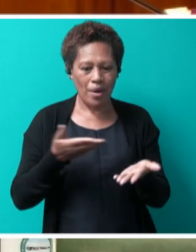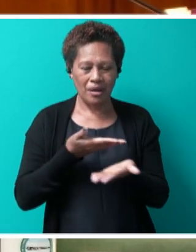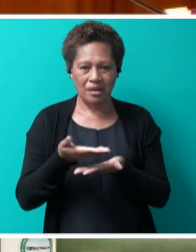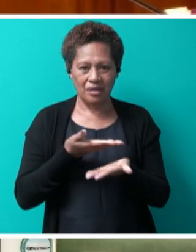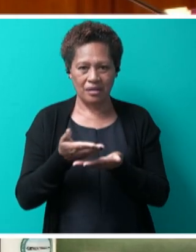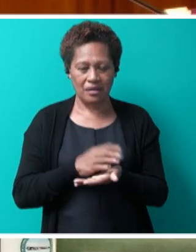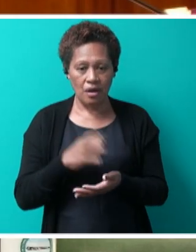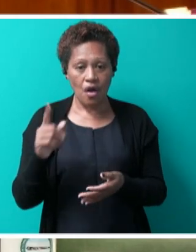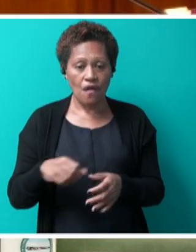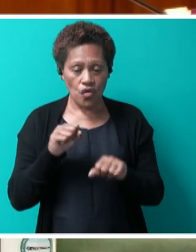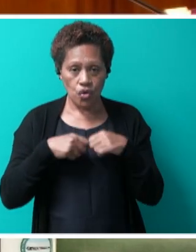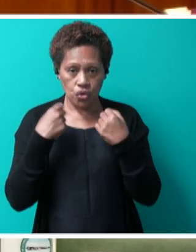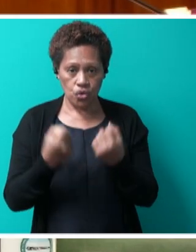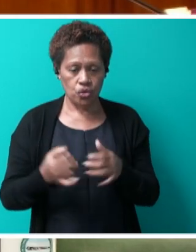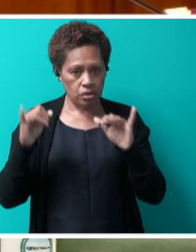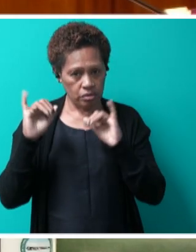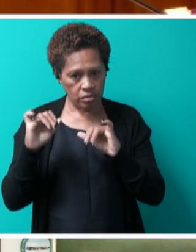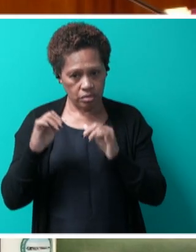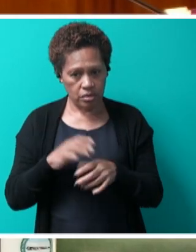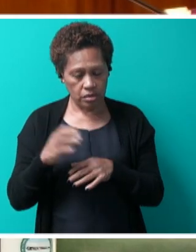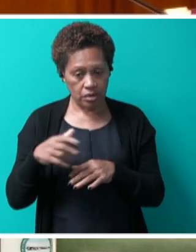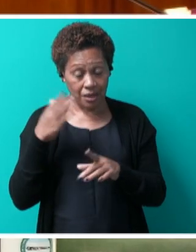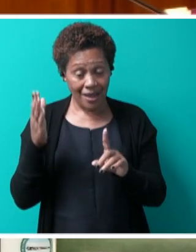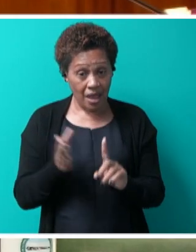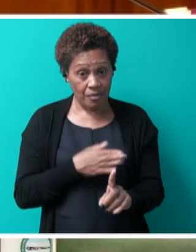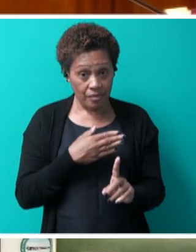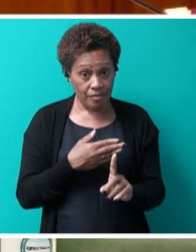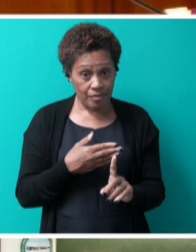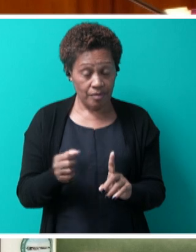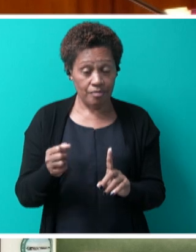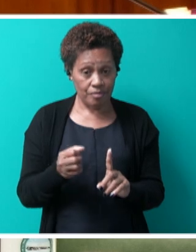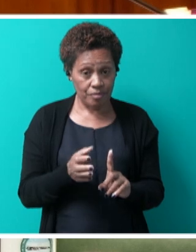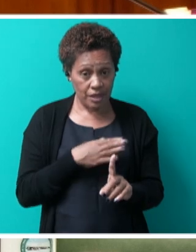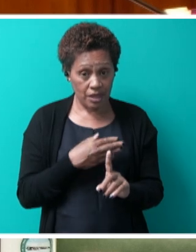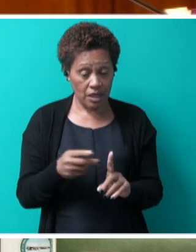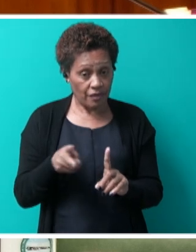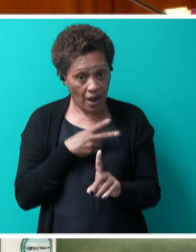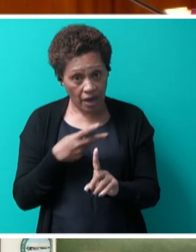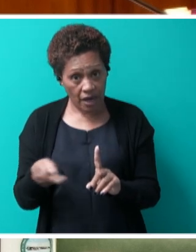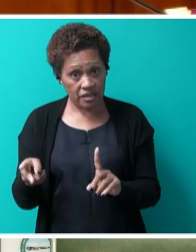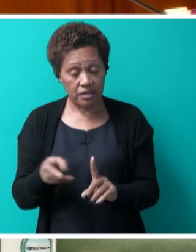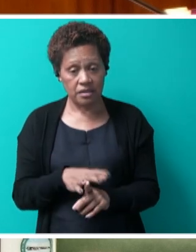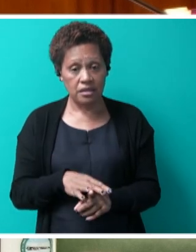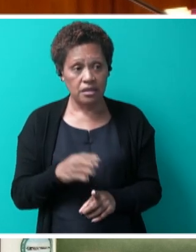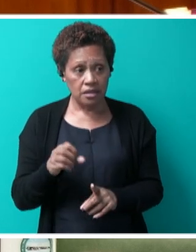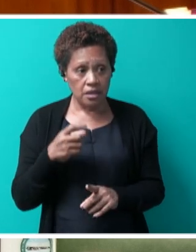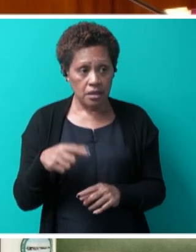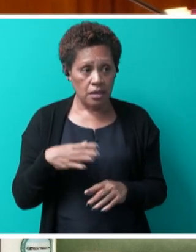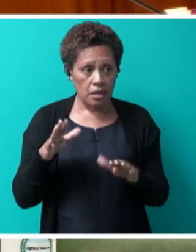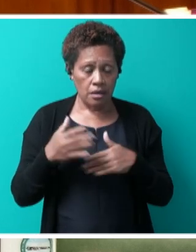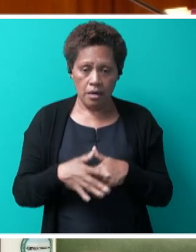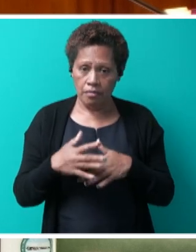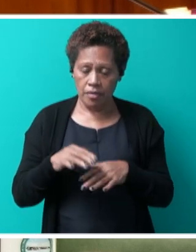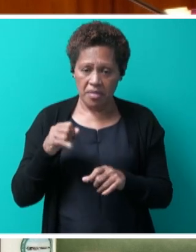pressing social issues such as substance abuse, domestic violence, youth delinquency, public health